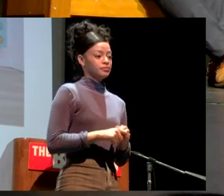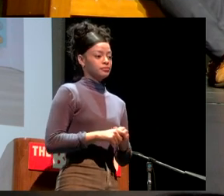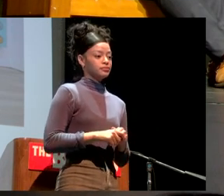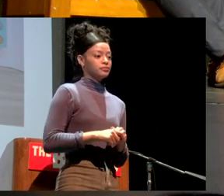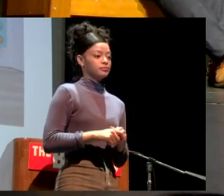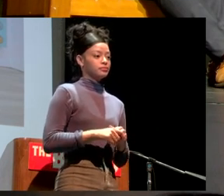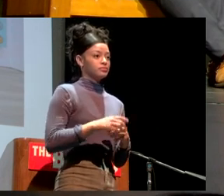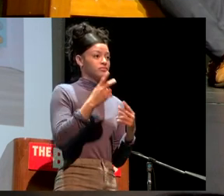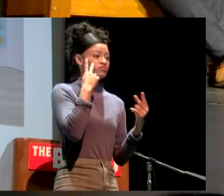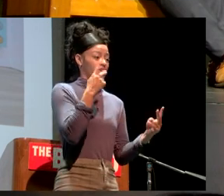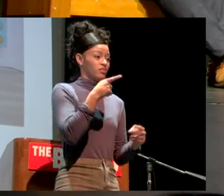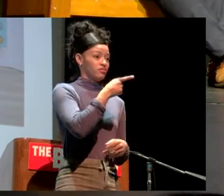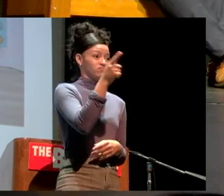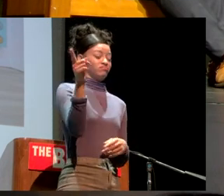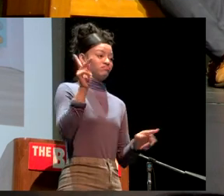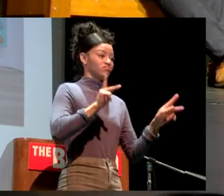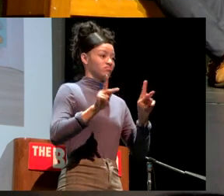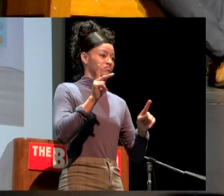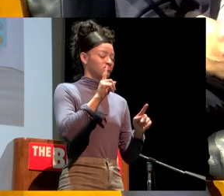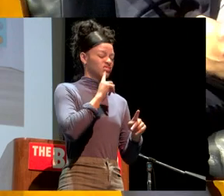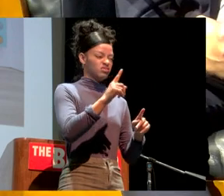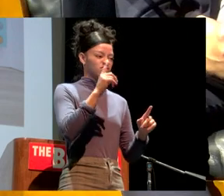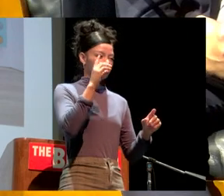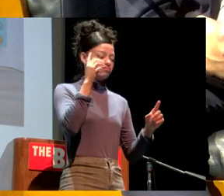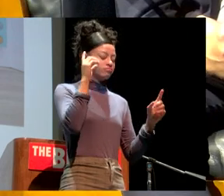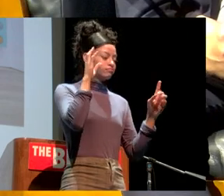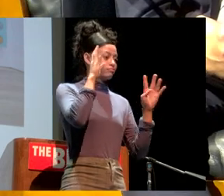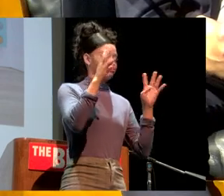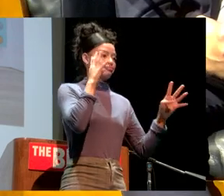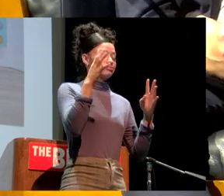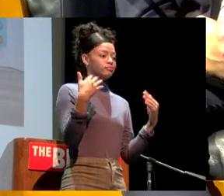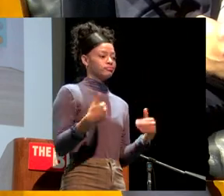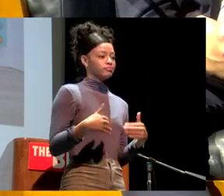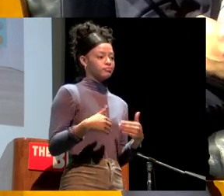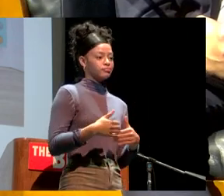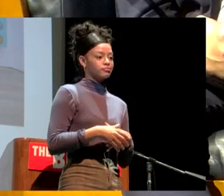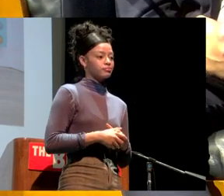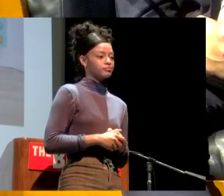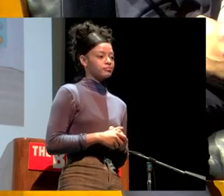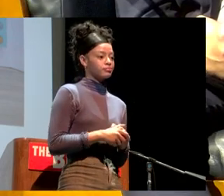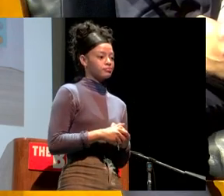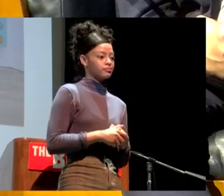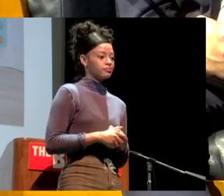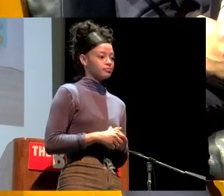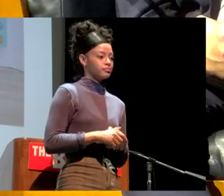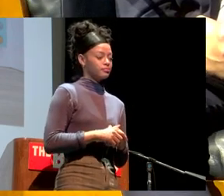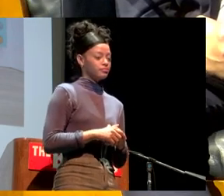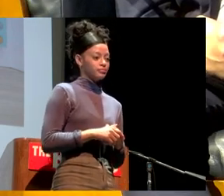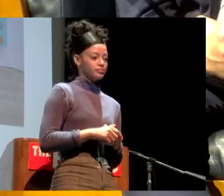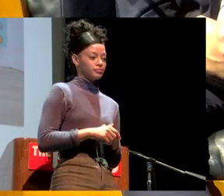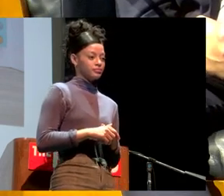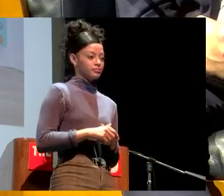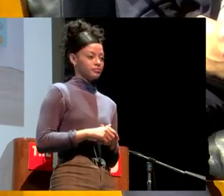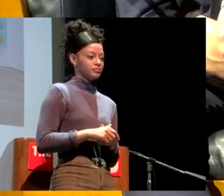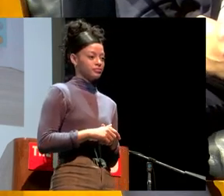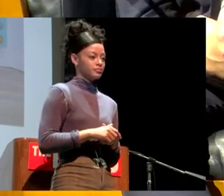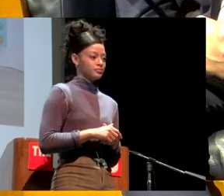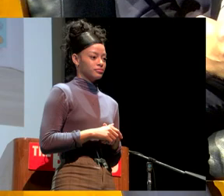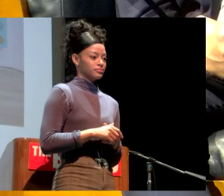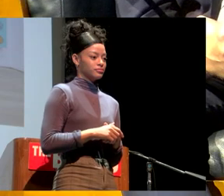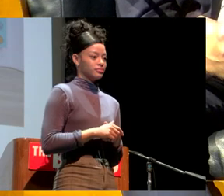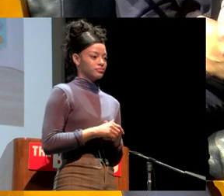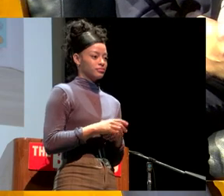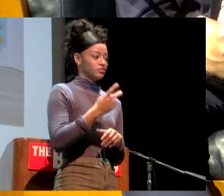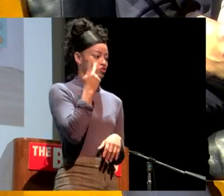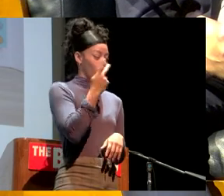don't trust hotel Wi-Fi to open. But I saw a lot of people opening them, and you can tell that there's been really thought behind each. There's